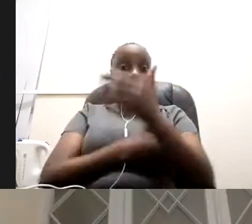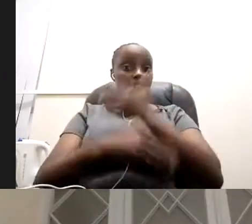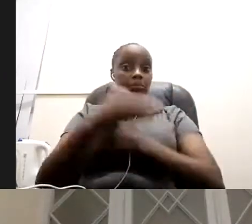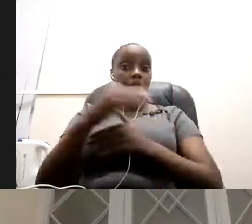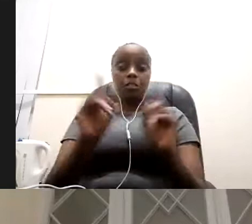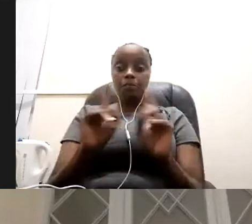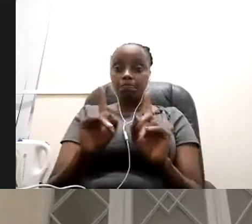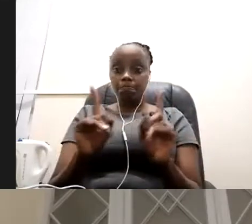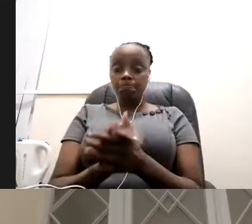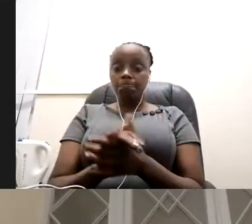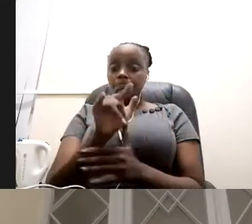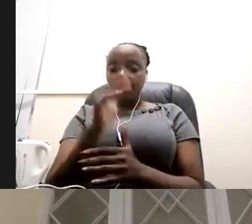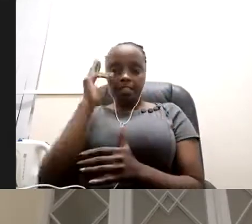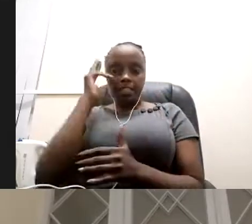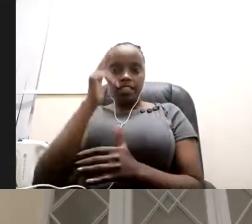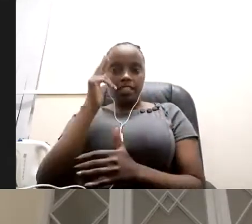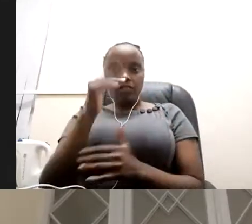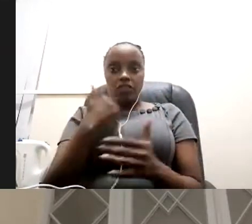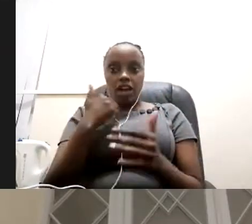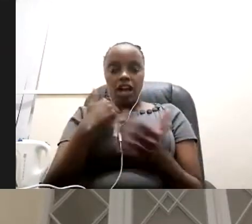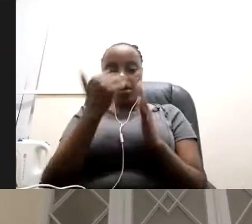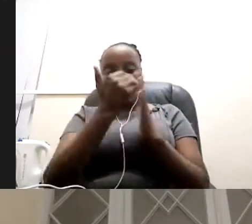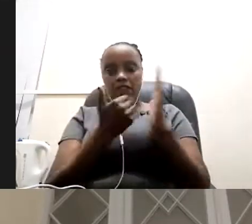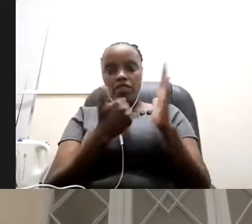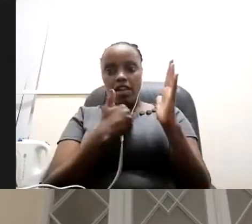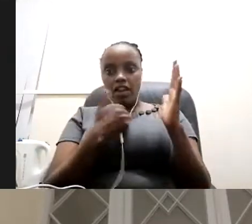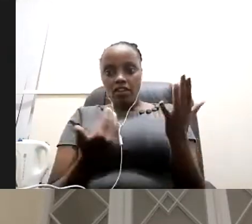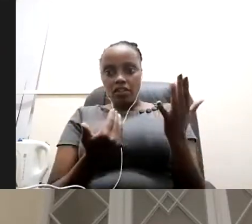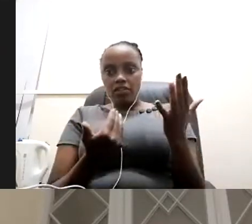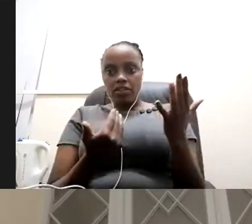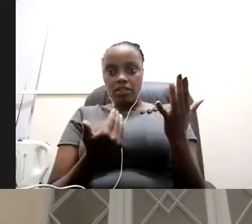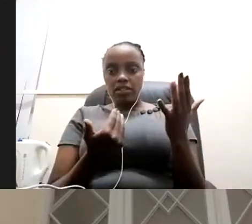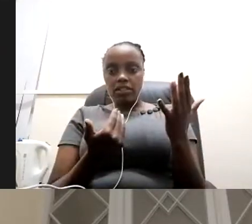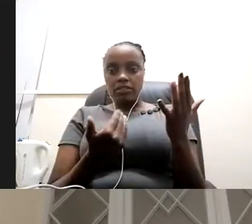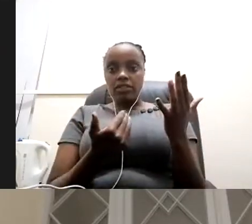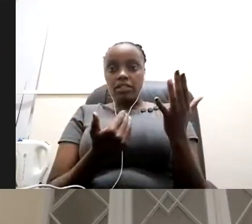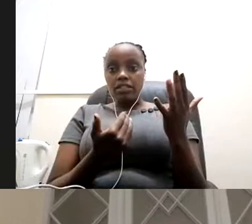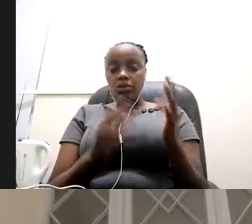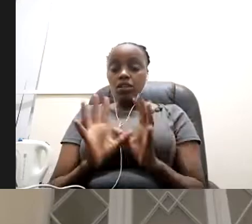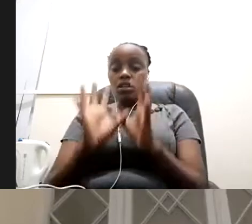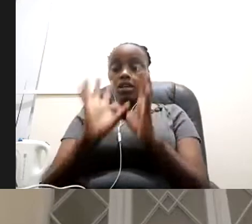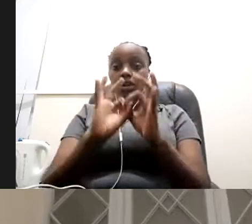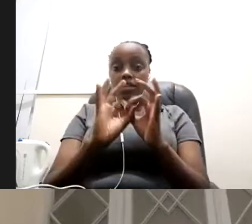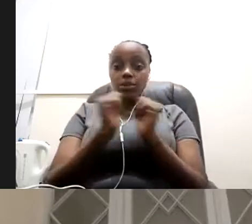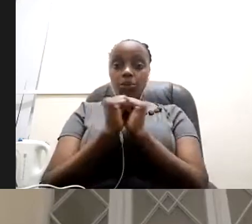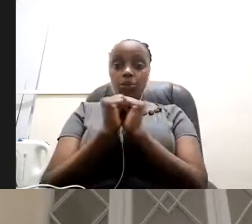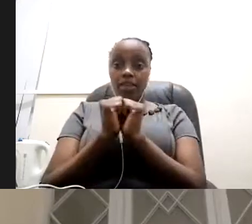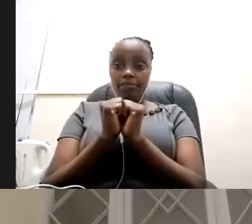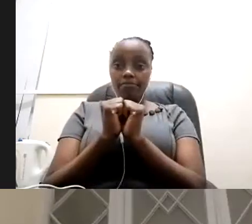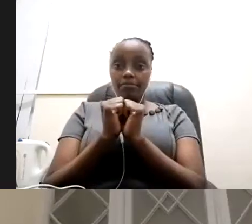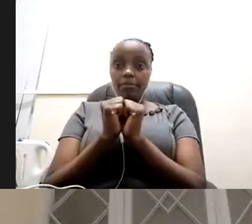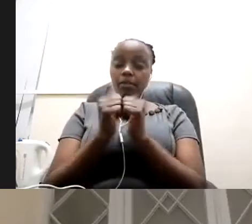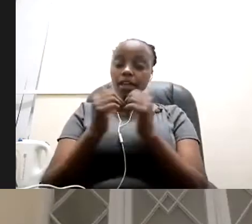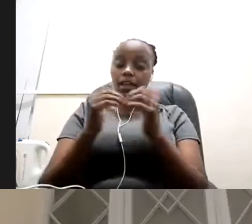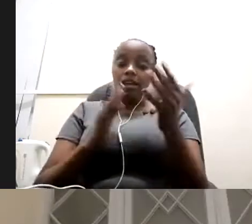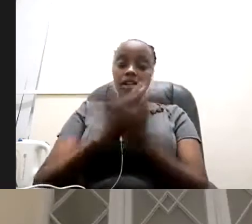For this reason, I prepared a statement. My second statement was in relation to the right of life of